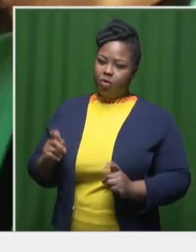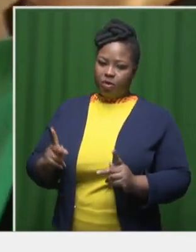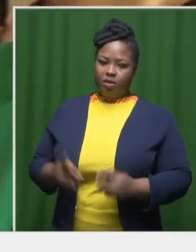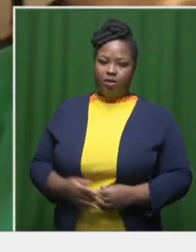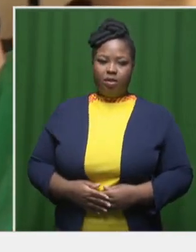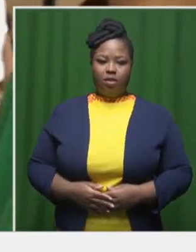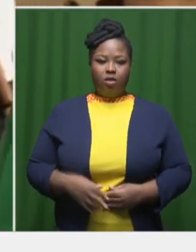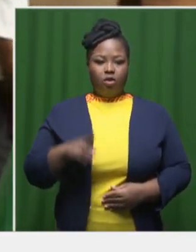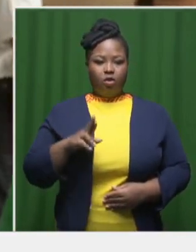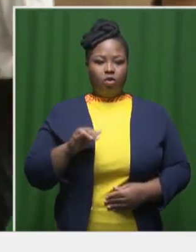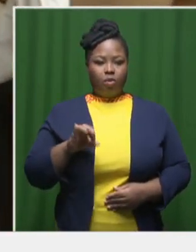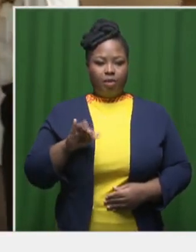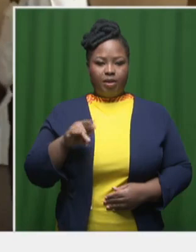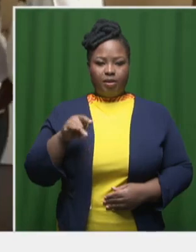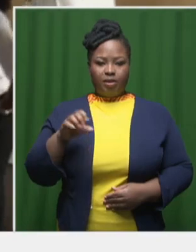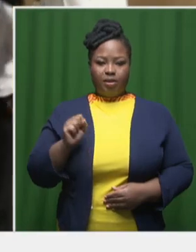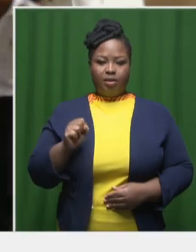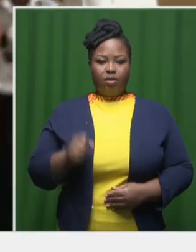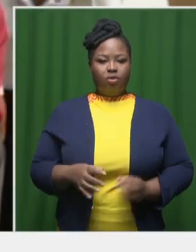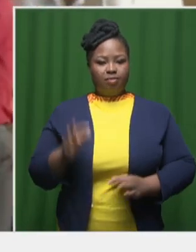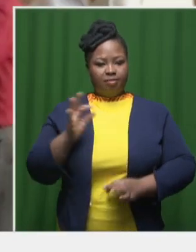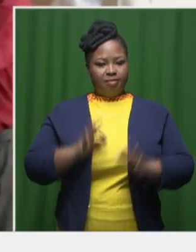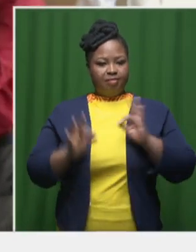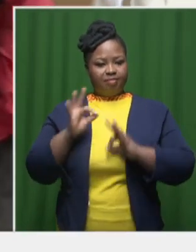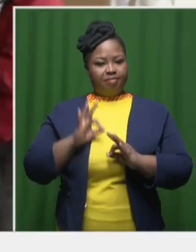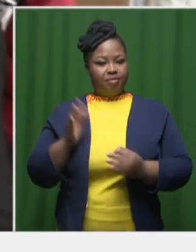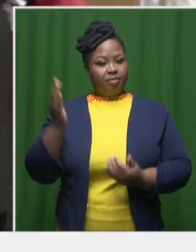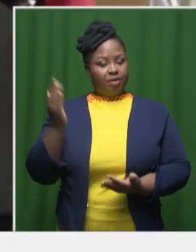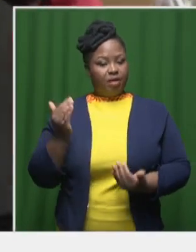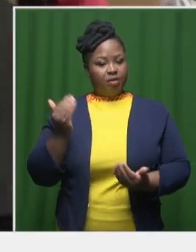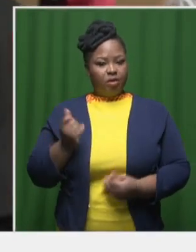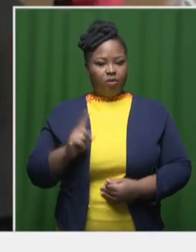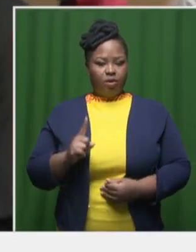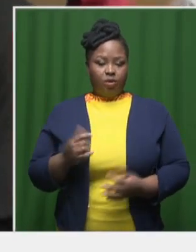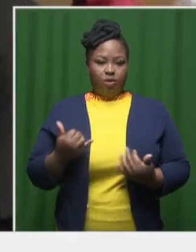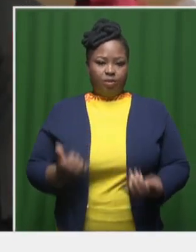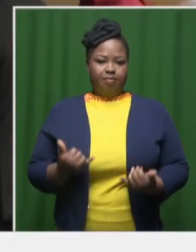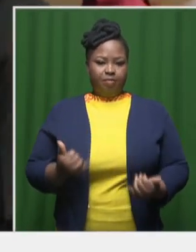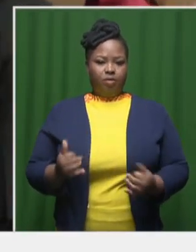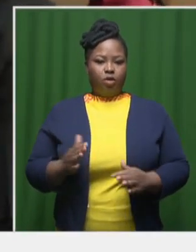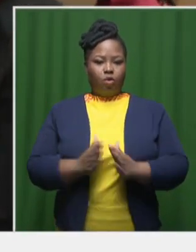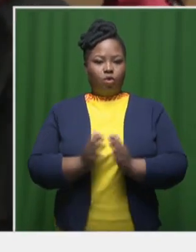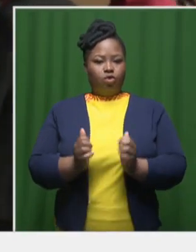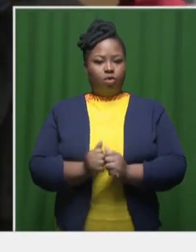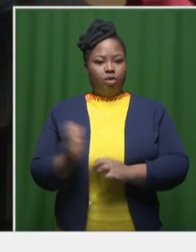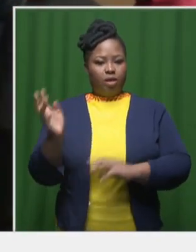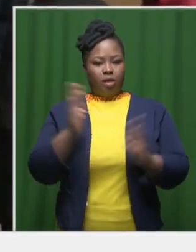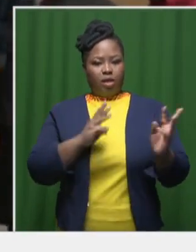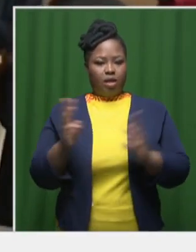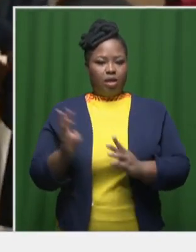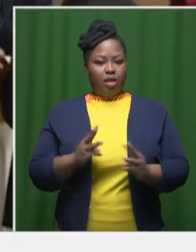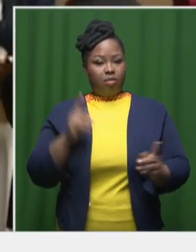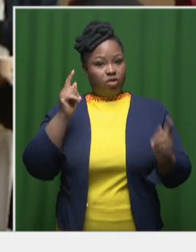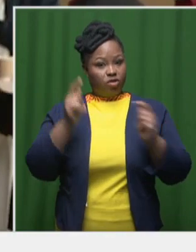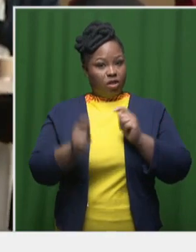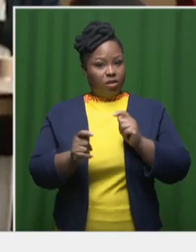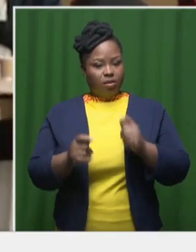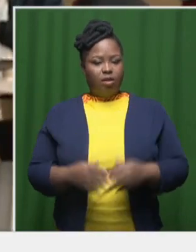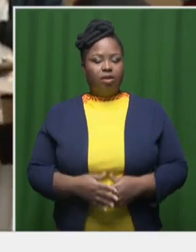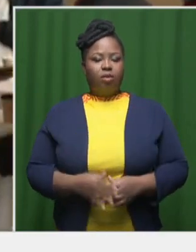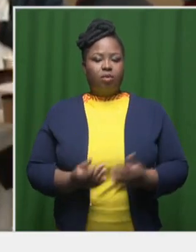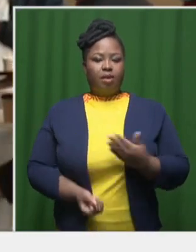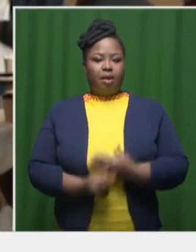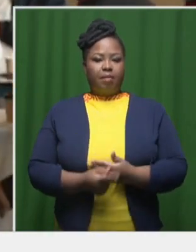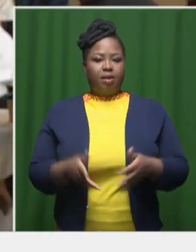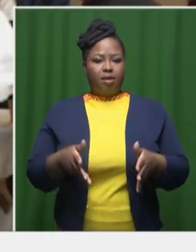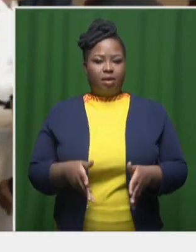Prof. Roberts, just Leanne talking to us about what we are expecting here at the workshop, the climate workshop that is currently taking place